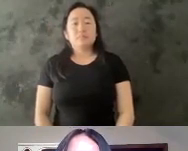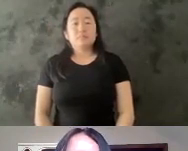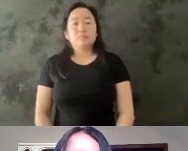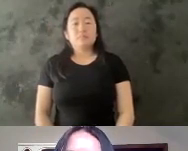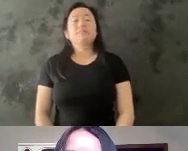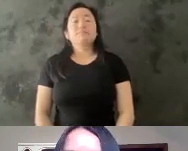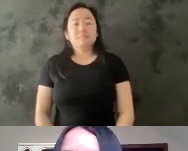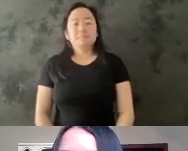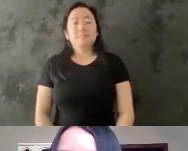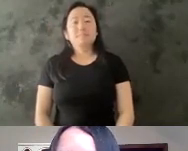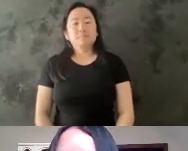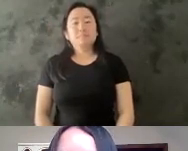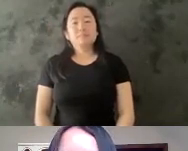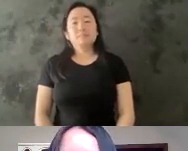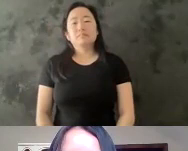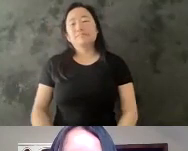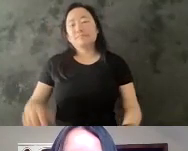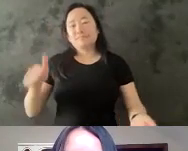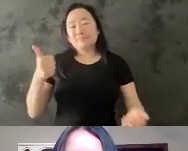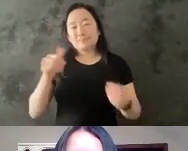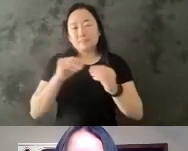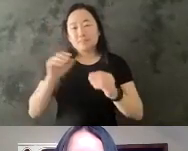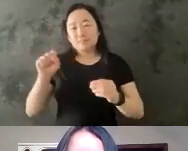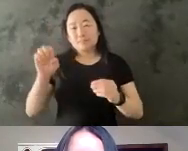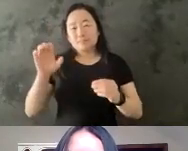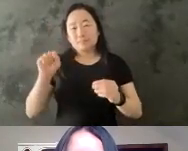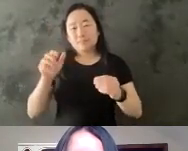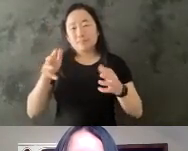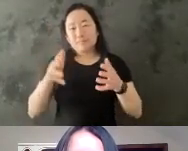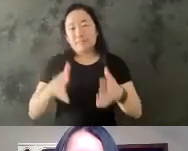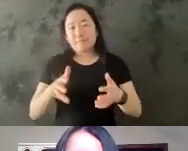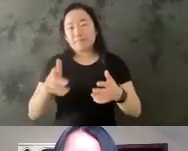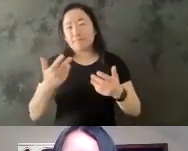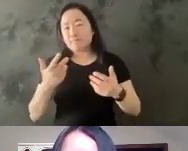Okay, I'll give about 10 more seconds before I close this poll.